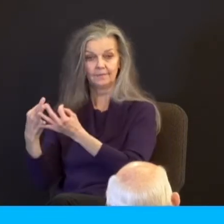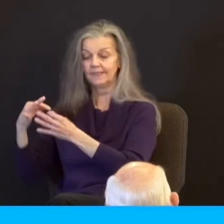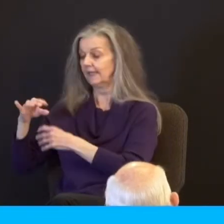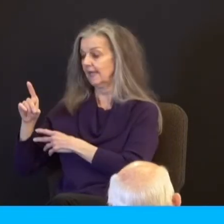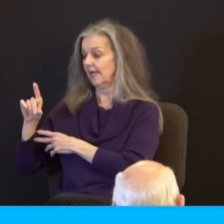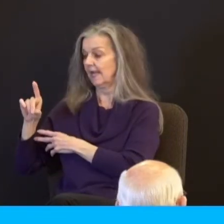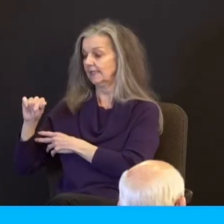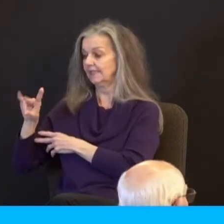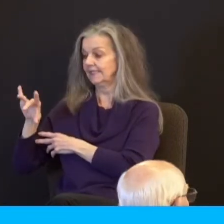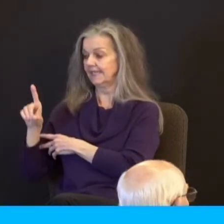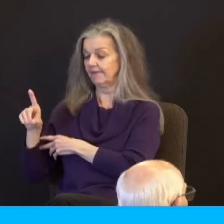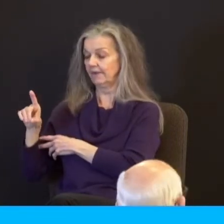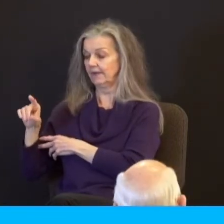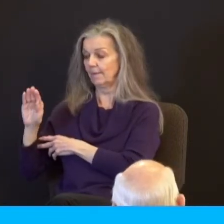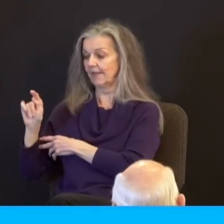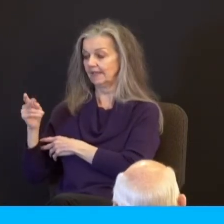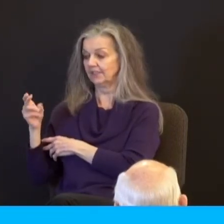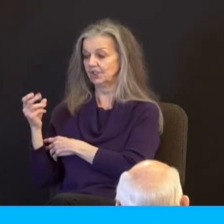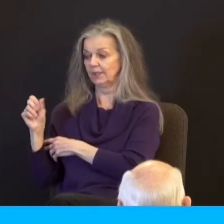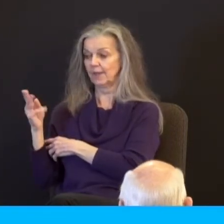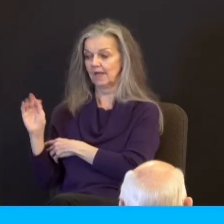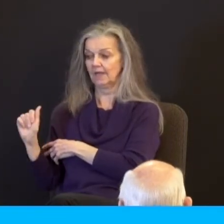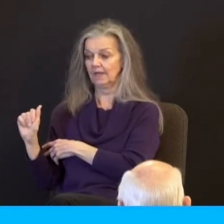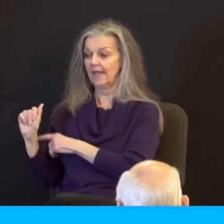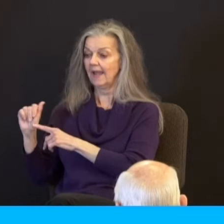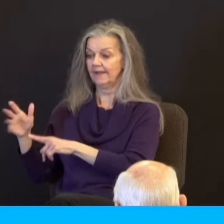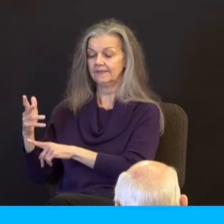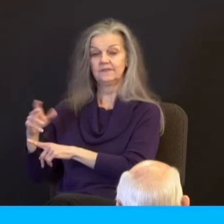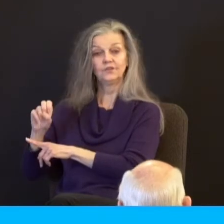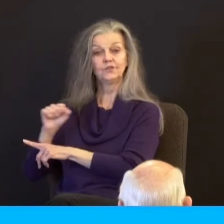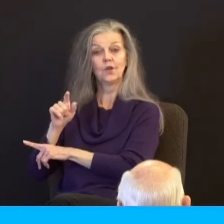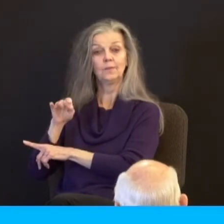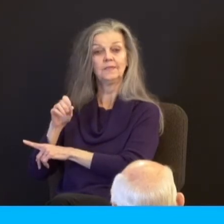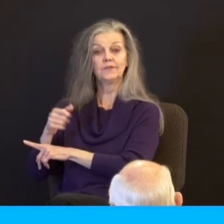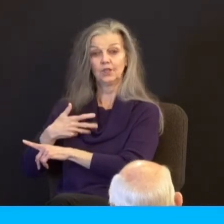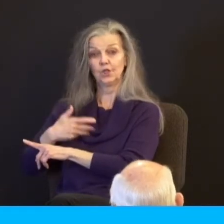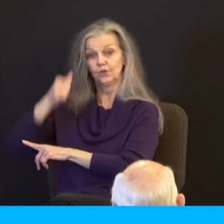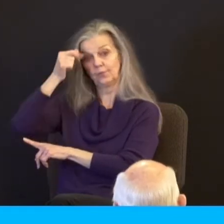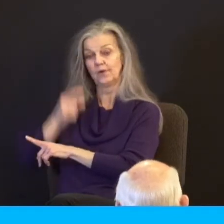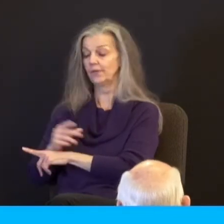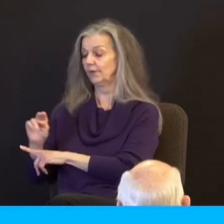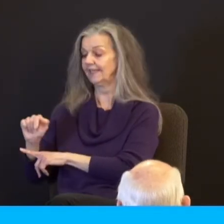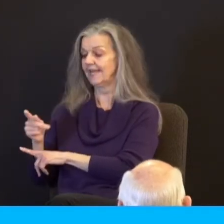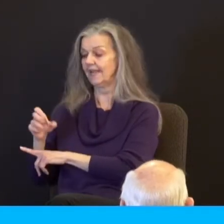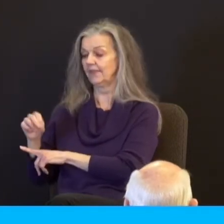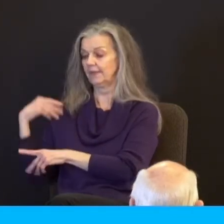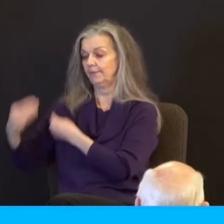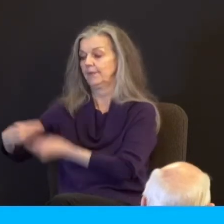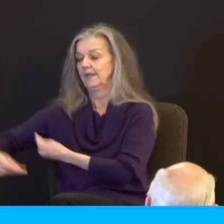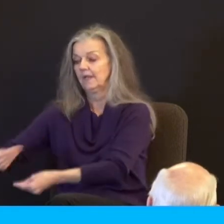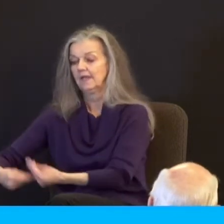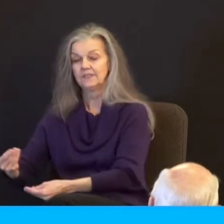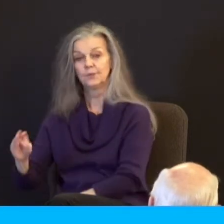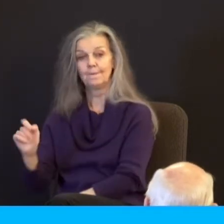and Bathsheba, not Solomon, but Solomon's younger brother, Nathan. And it goes all the way down from Nathan down to Mary, the mother of